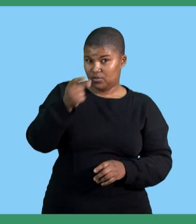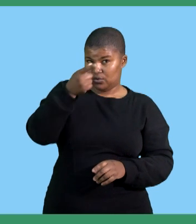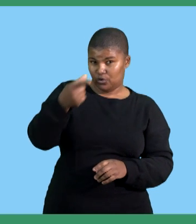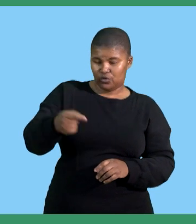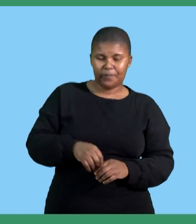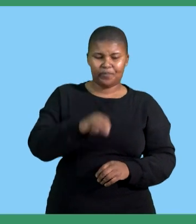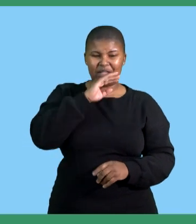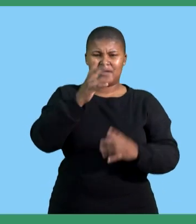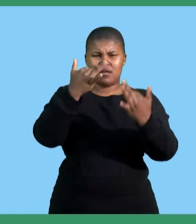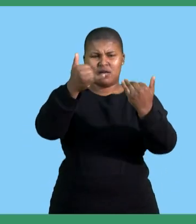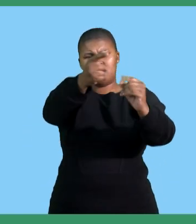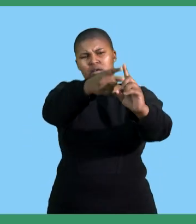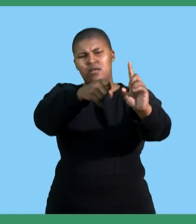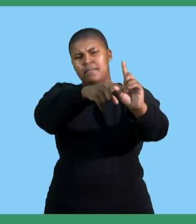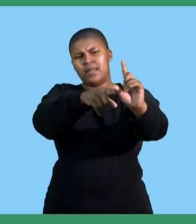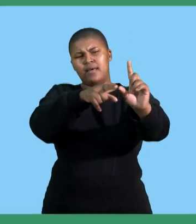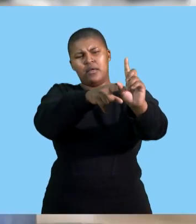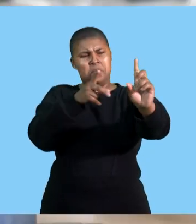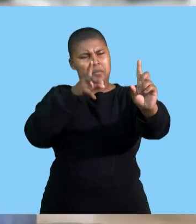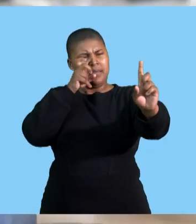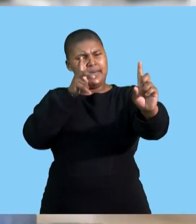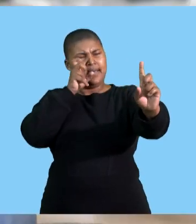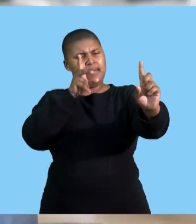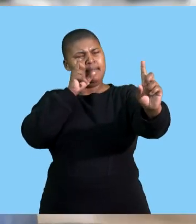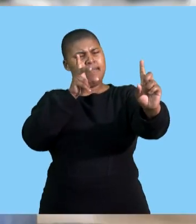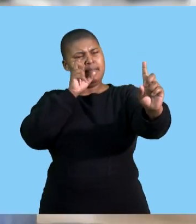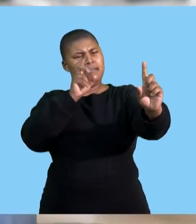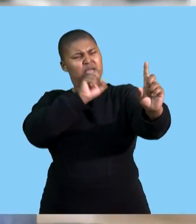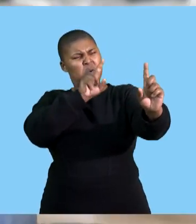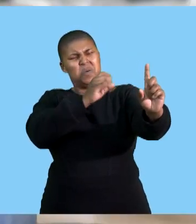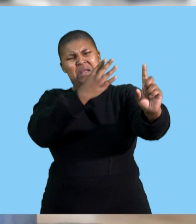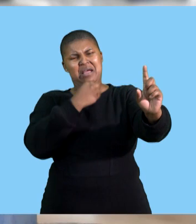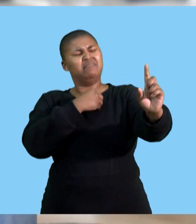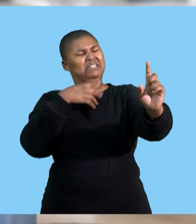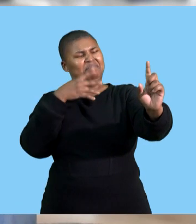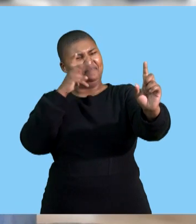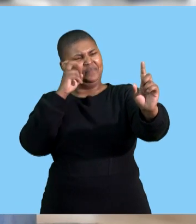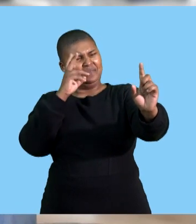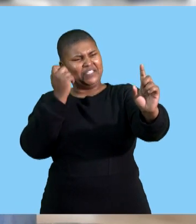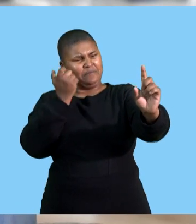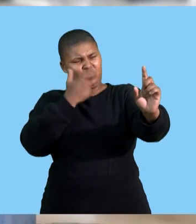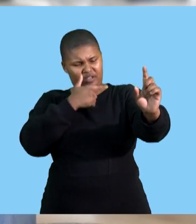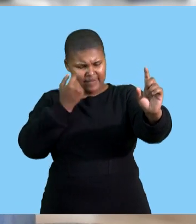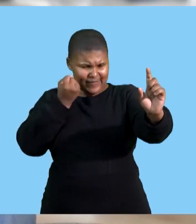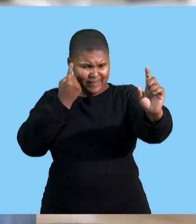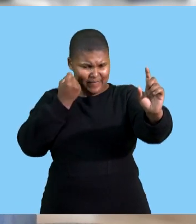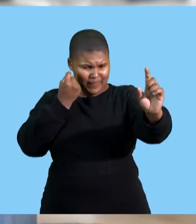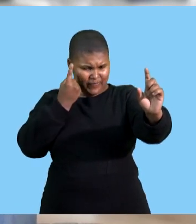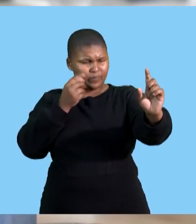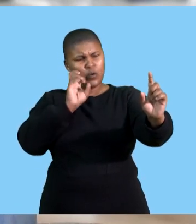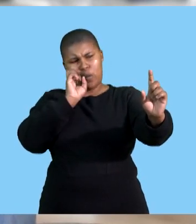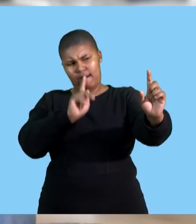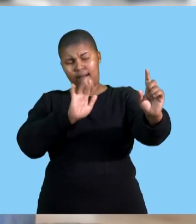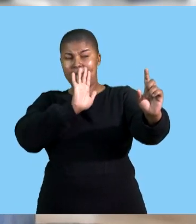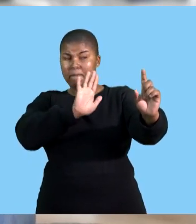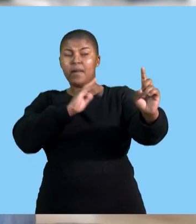need to listen to the audience or to the speaker or the questioner who will be asking that question And thereafter, you interpret that, is this what you are